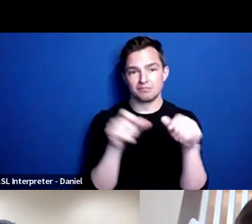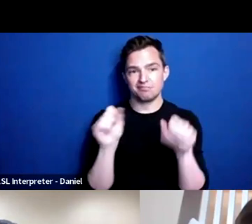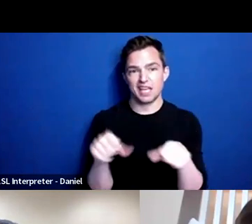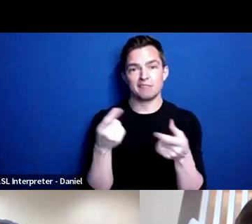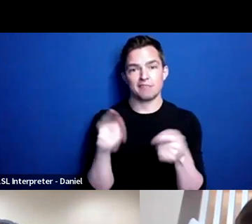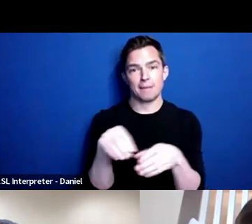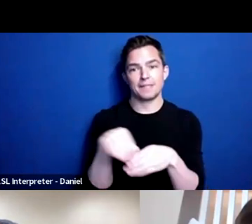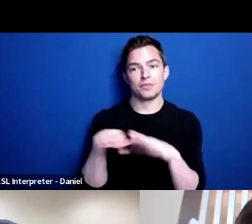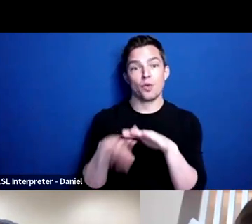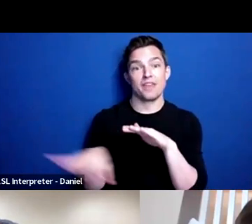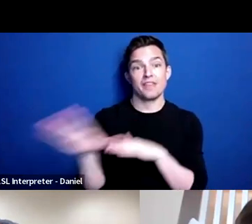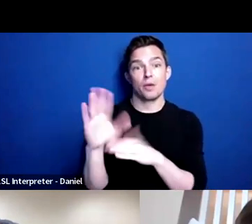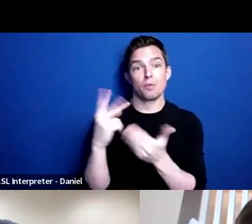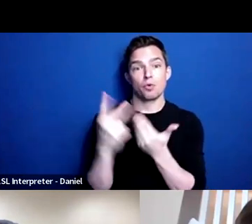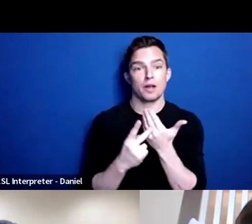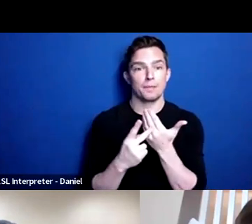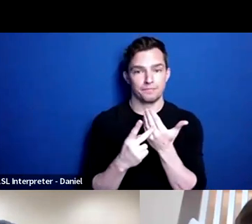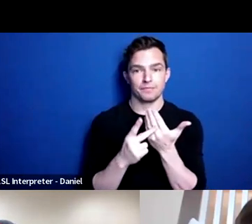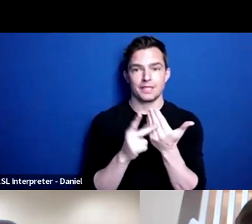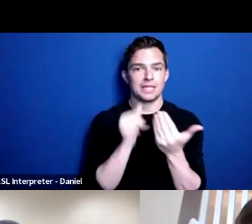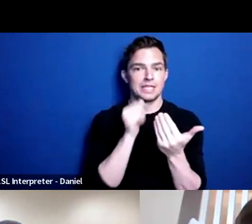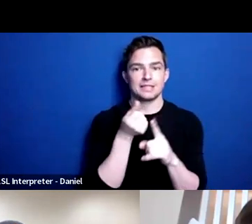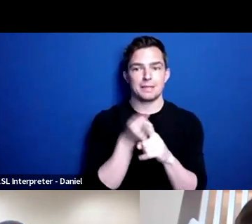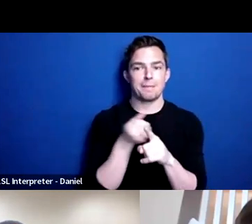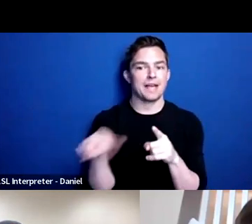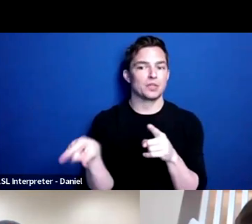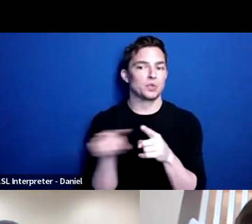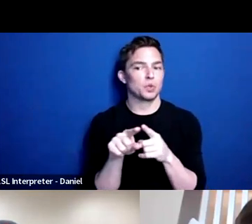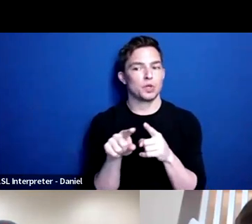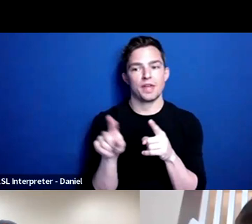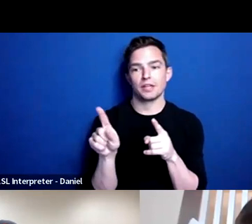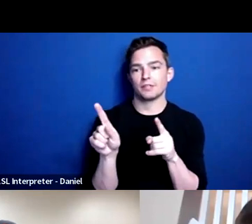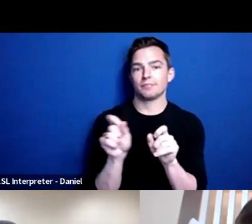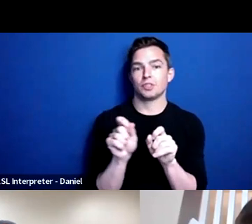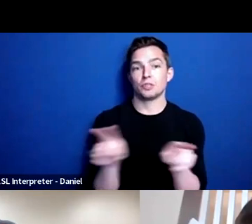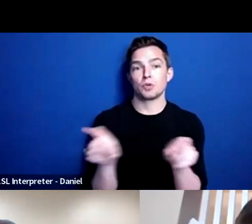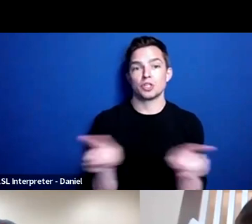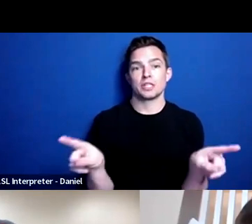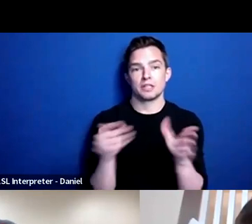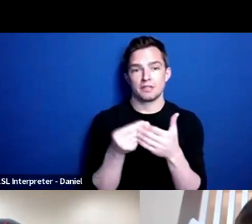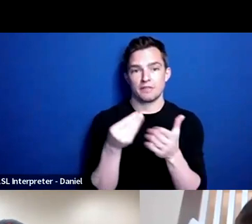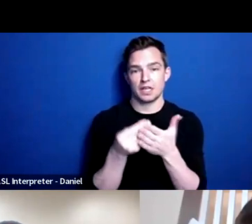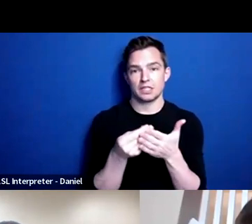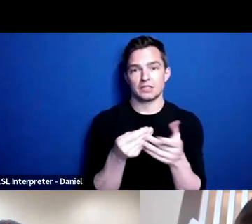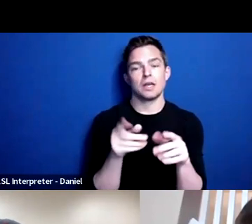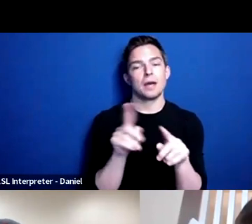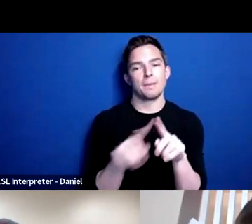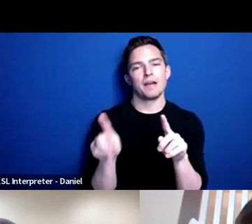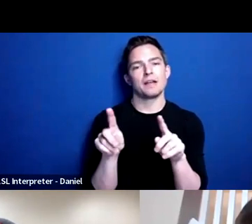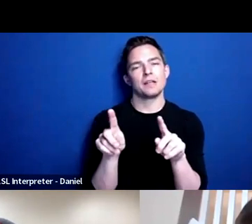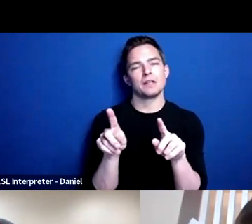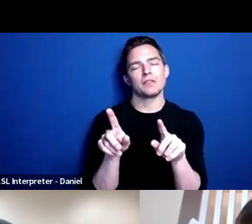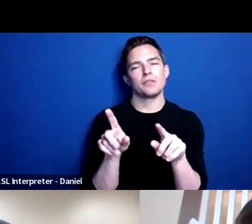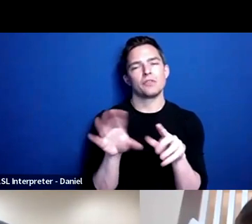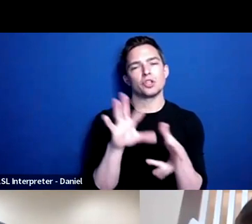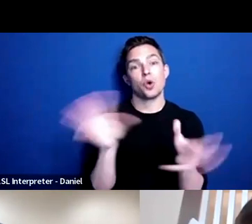their programs, that it just doesn't impact you all that are dispersing the funds, but it impacts the totality of the